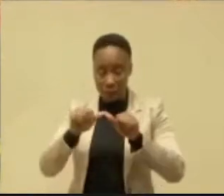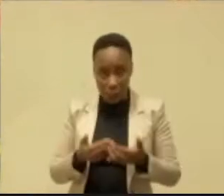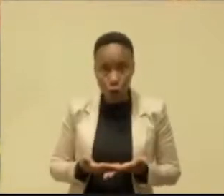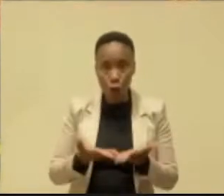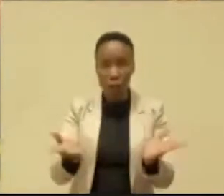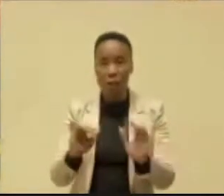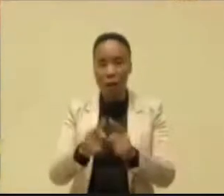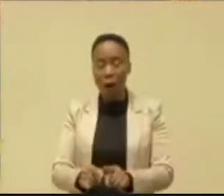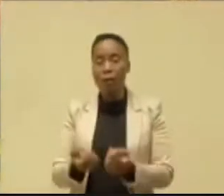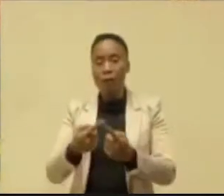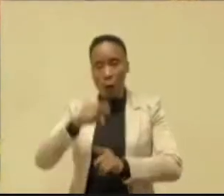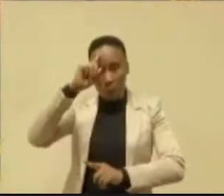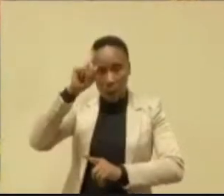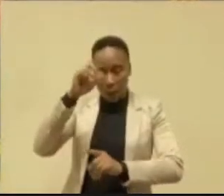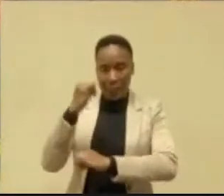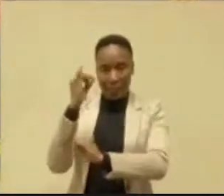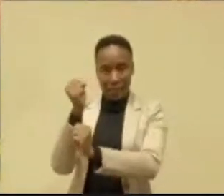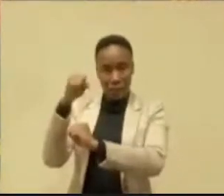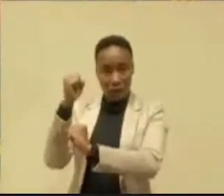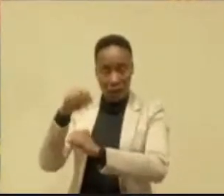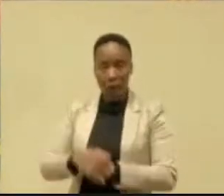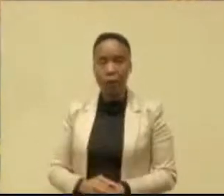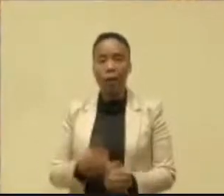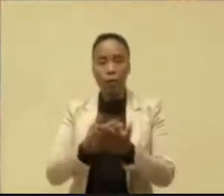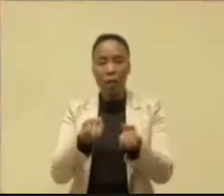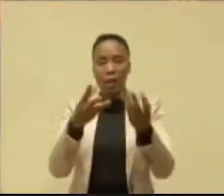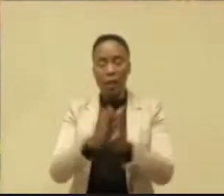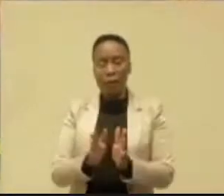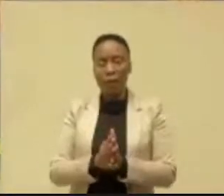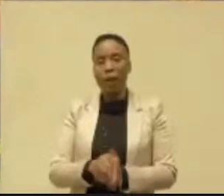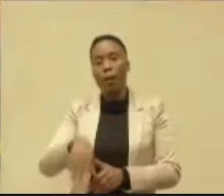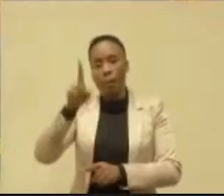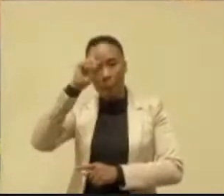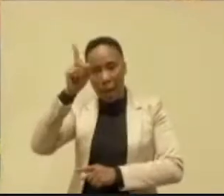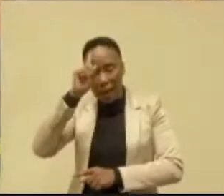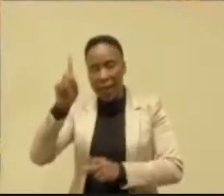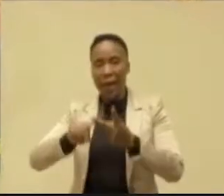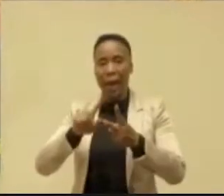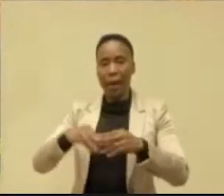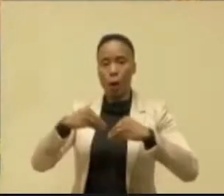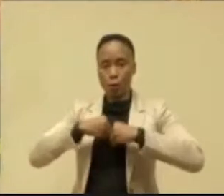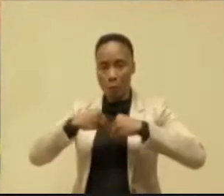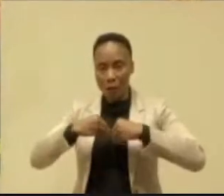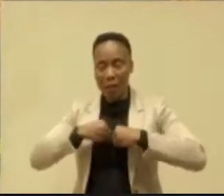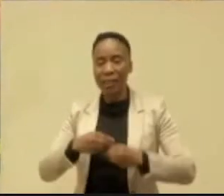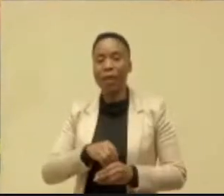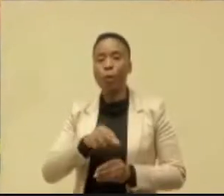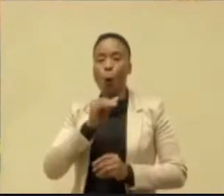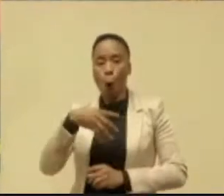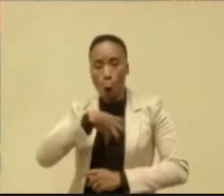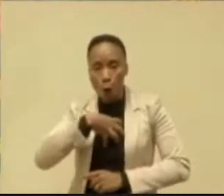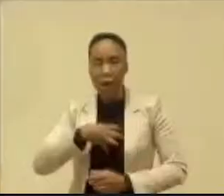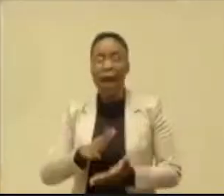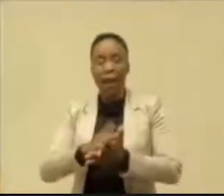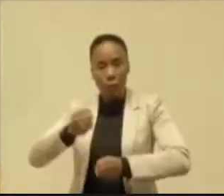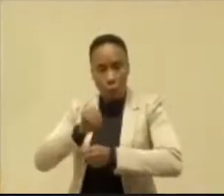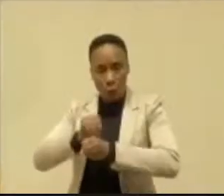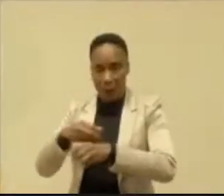program providing funding to black entrepreneurs who own and operate businesses